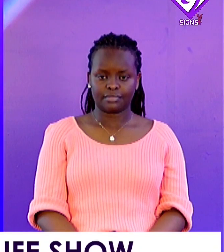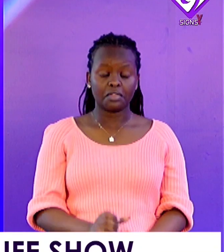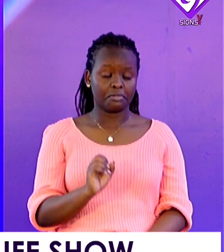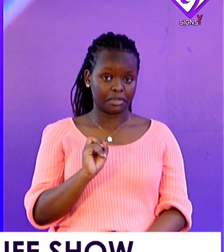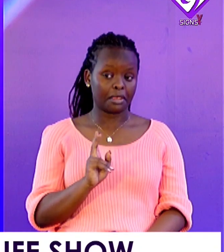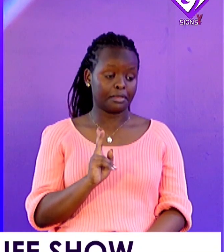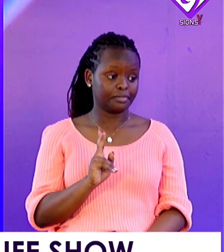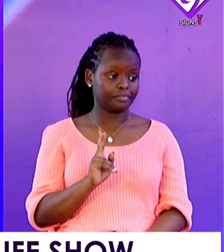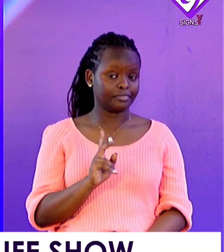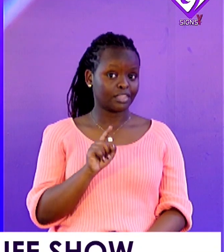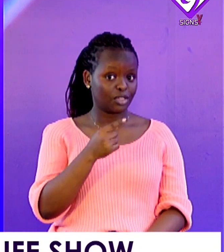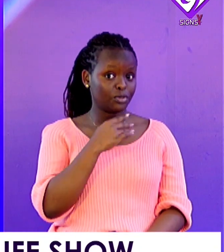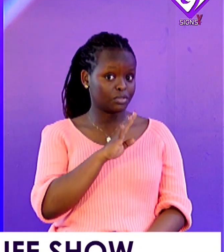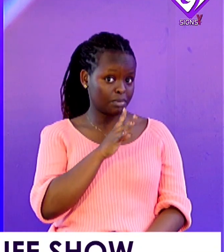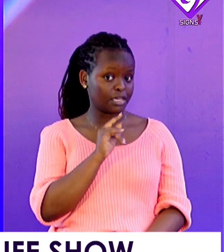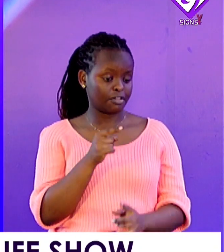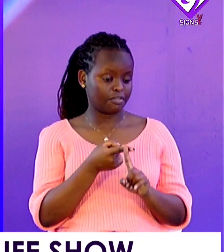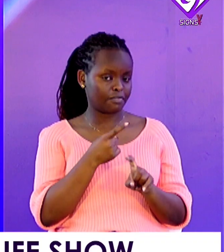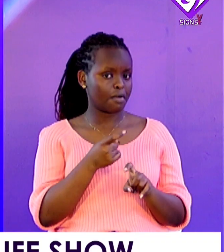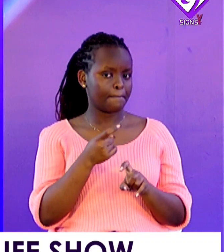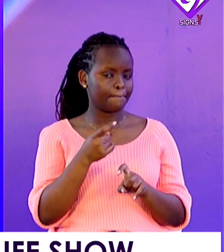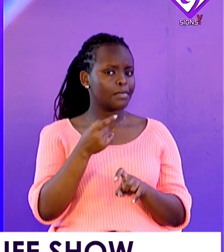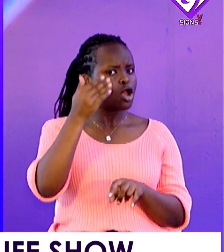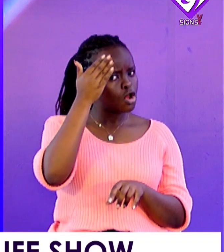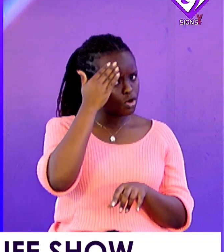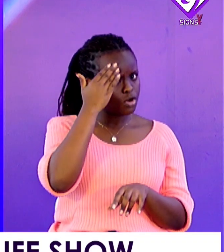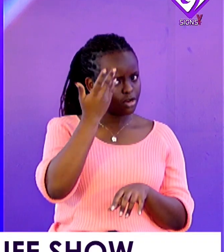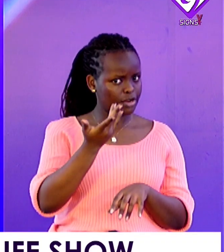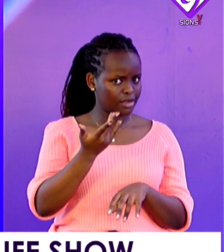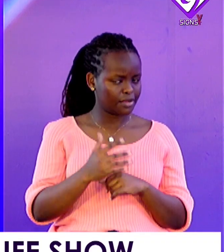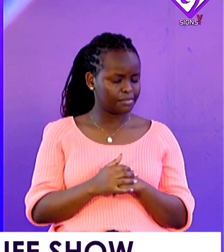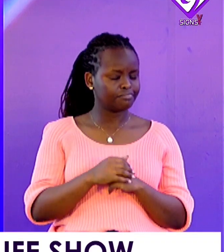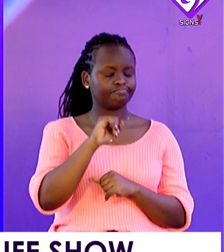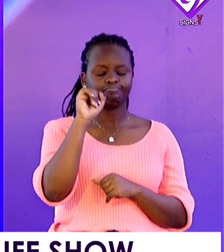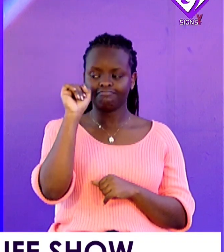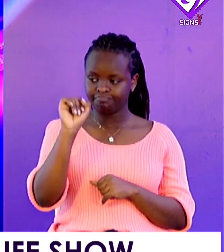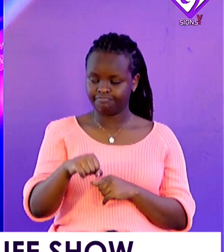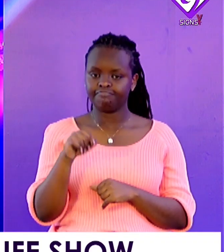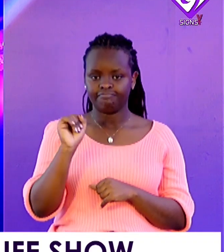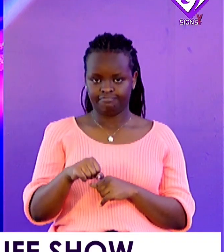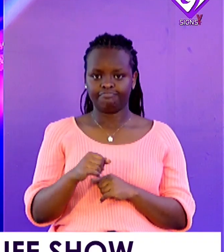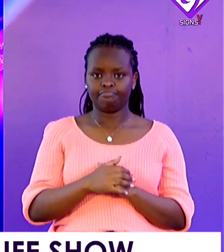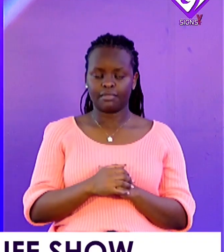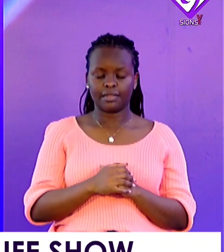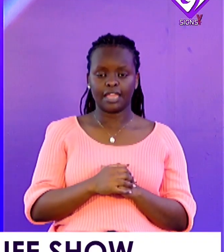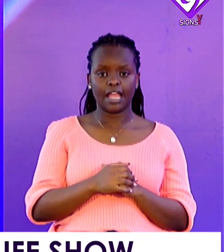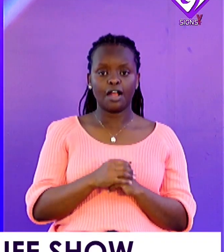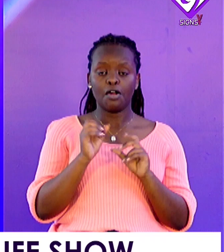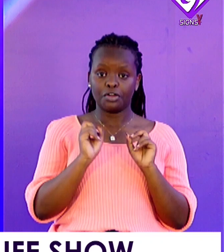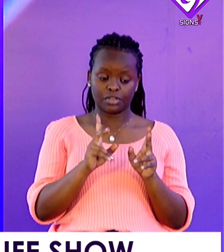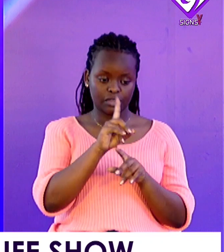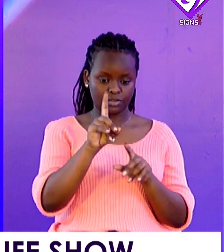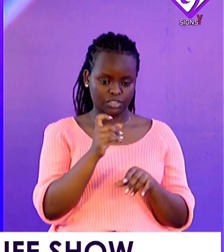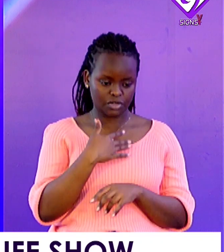okay. So you're speaking from a point of information. Yes. Okay. Now, my question would